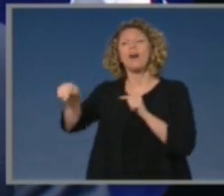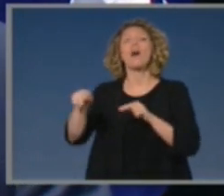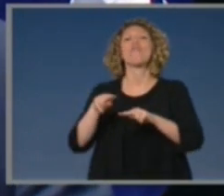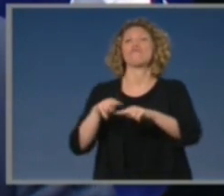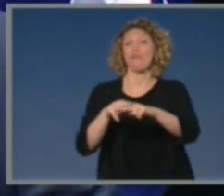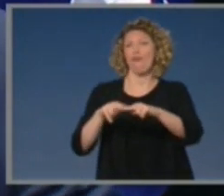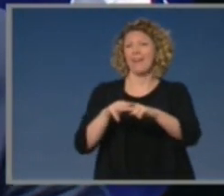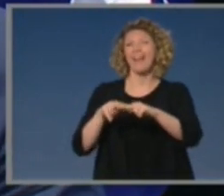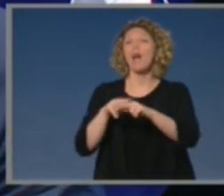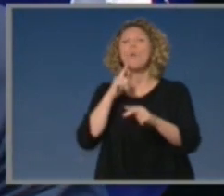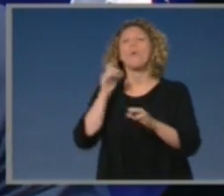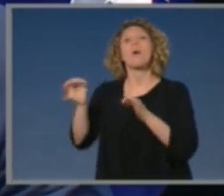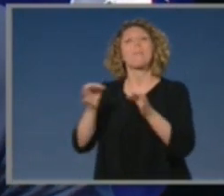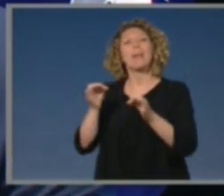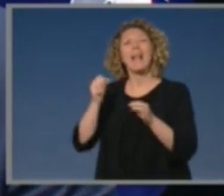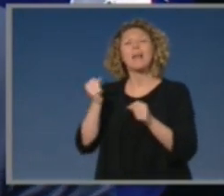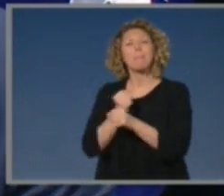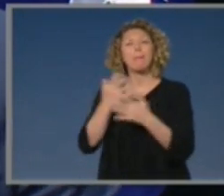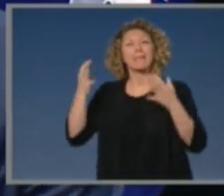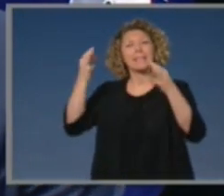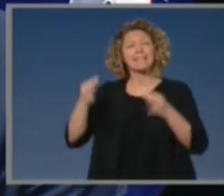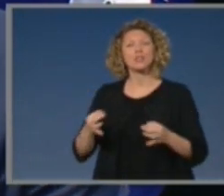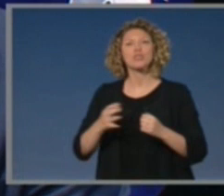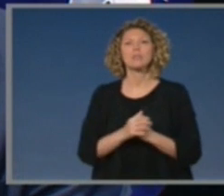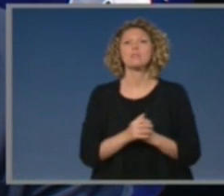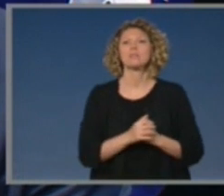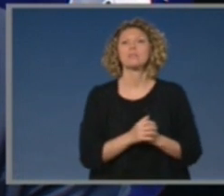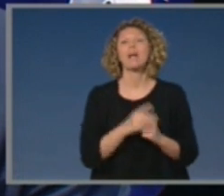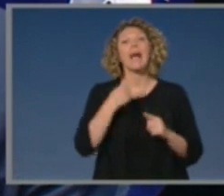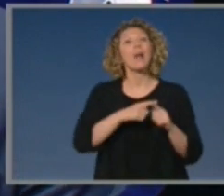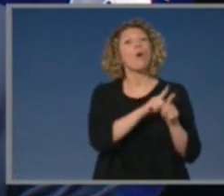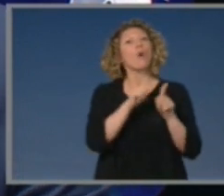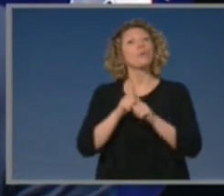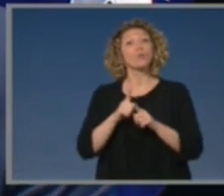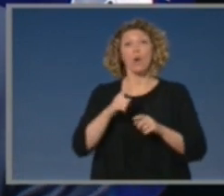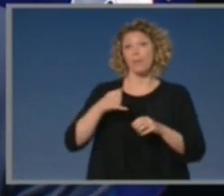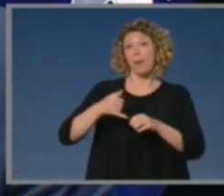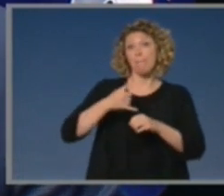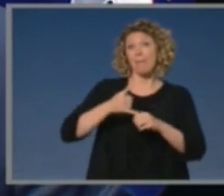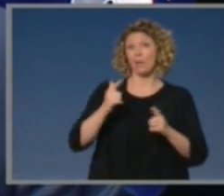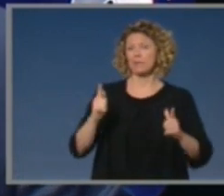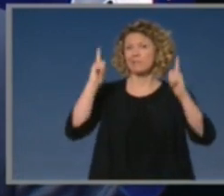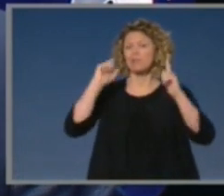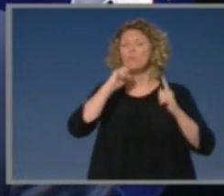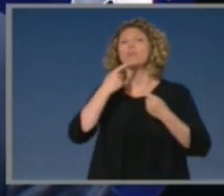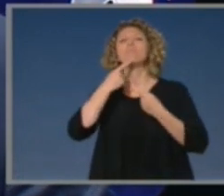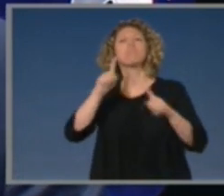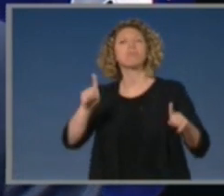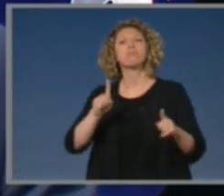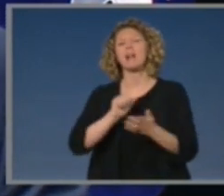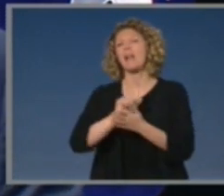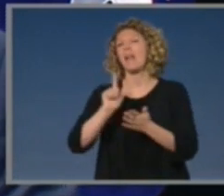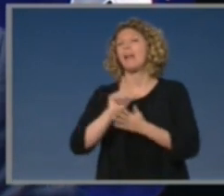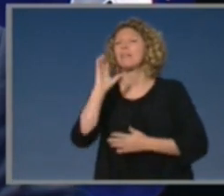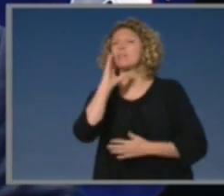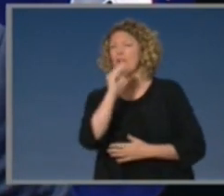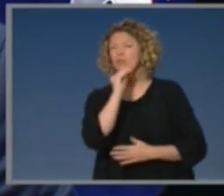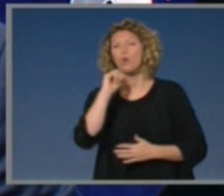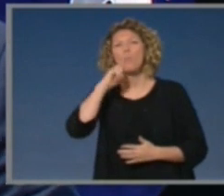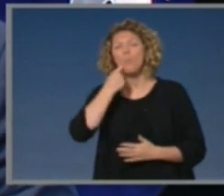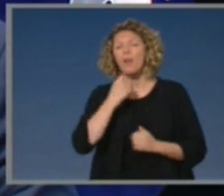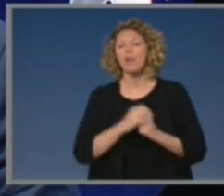and the Chief Medical Officer will hold his usual daily press conference as part of that normal program this afternoon. Today